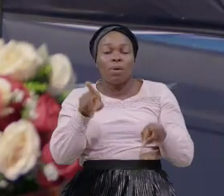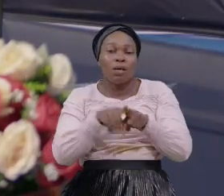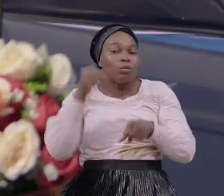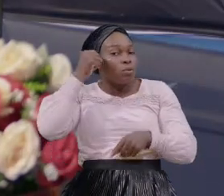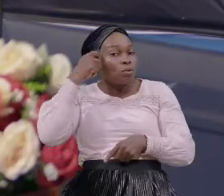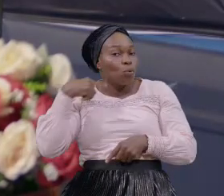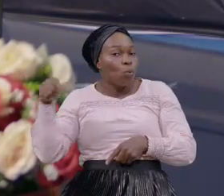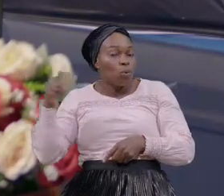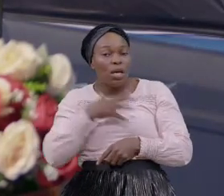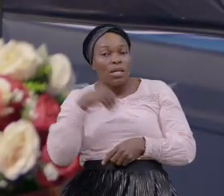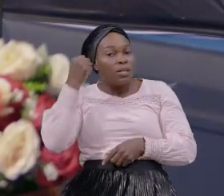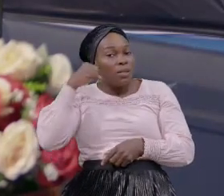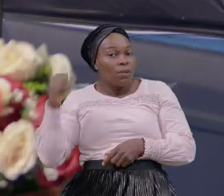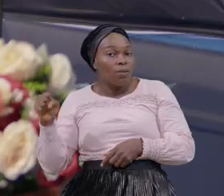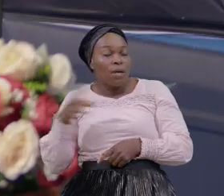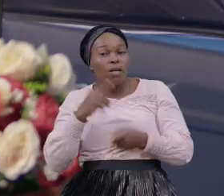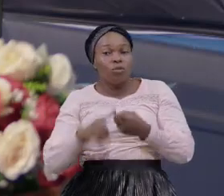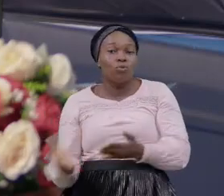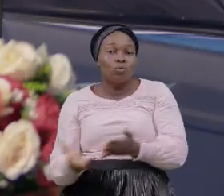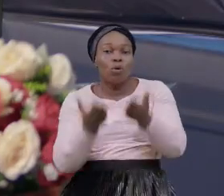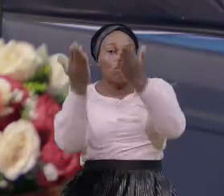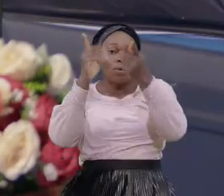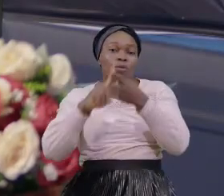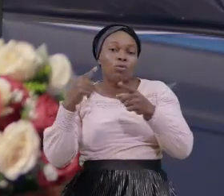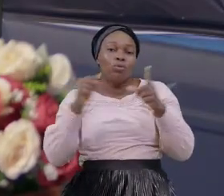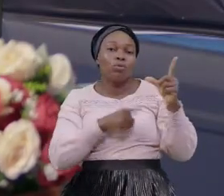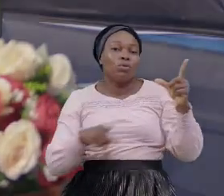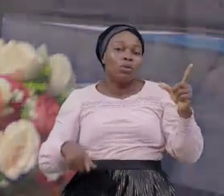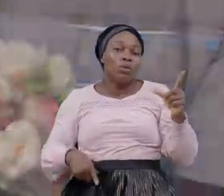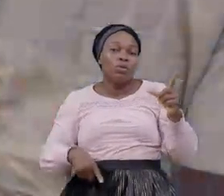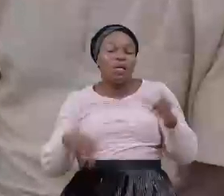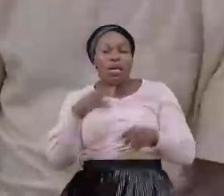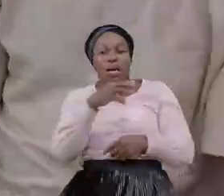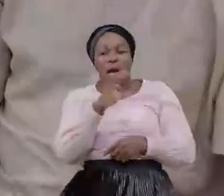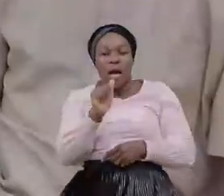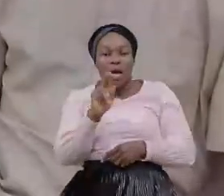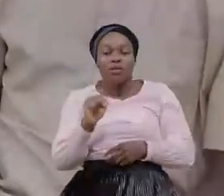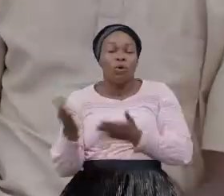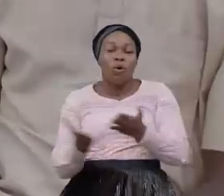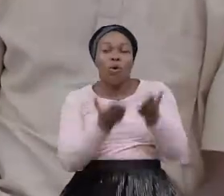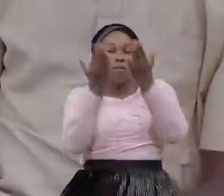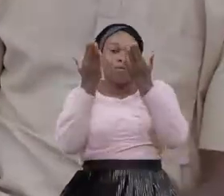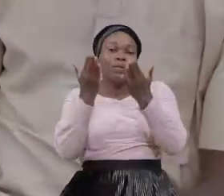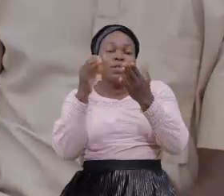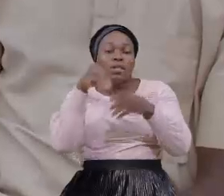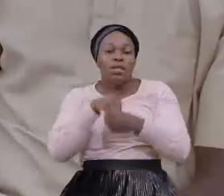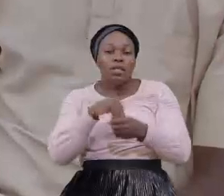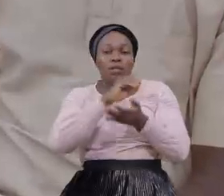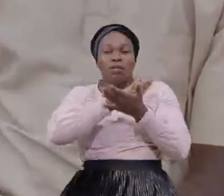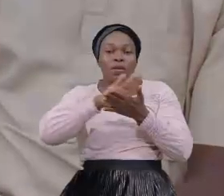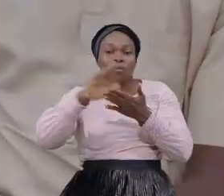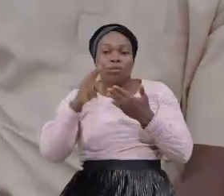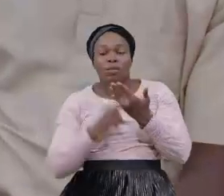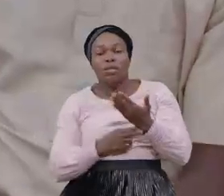offer unto the Lord an offering in righteousness.